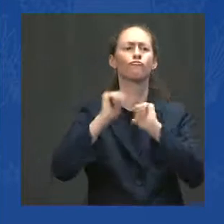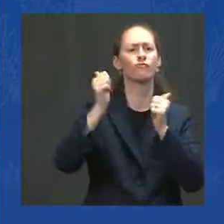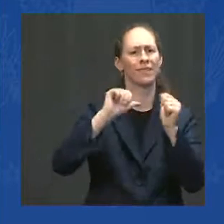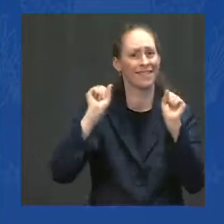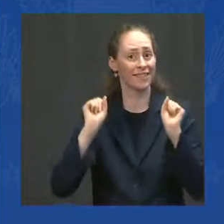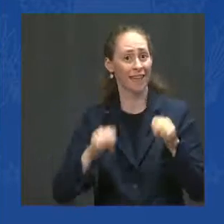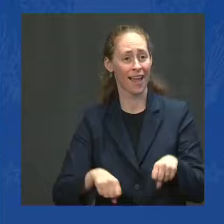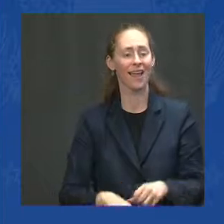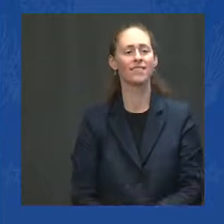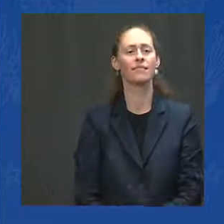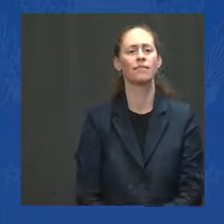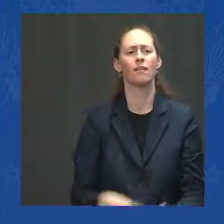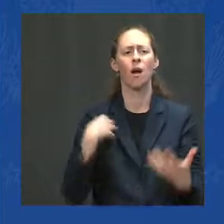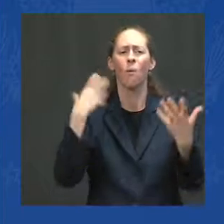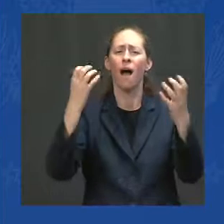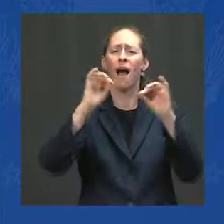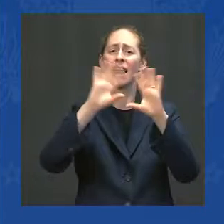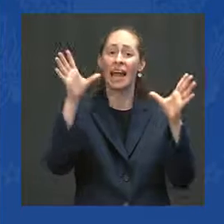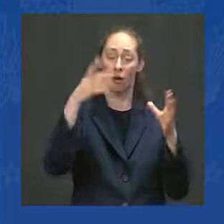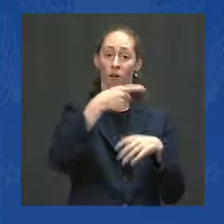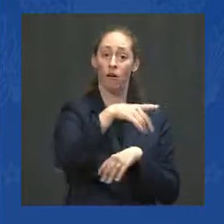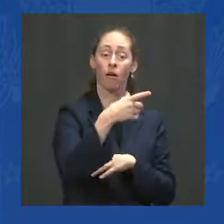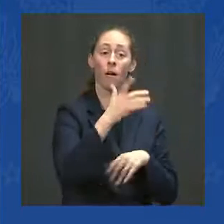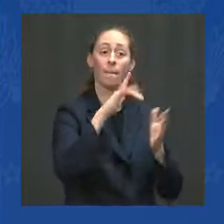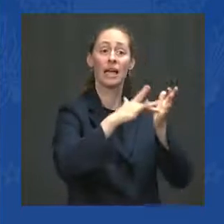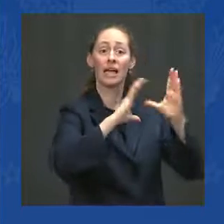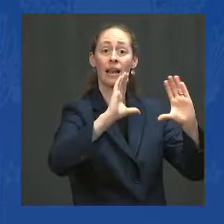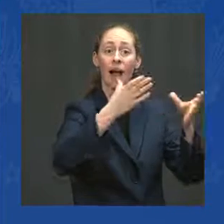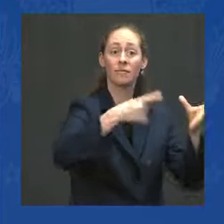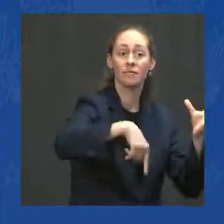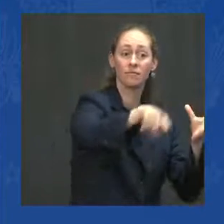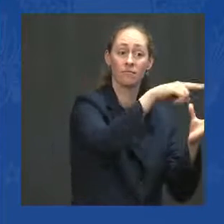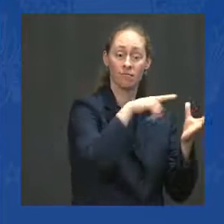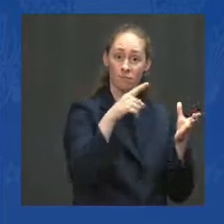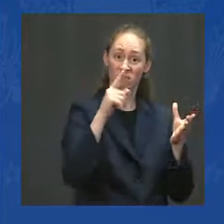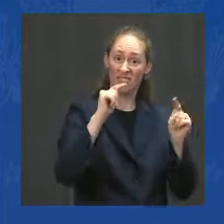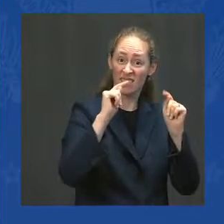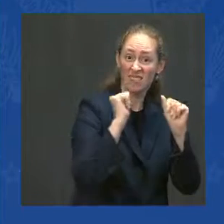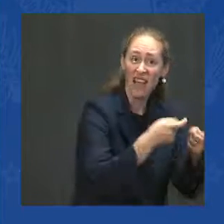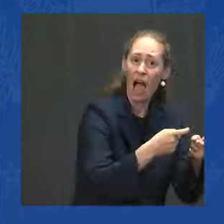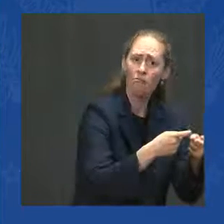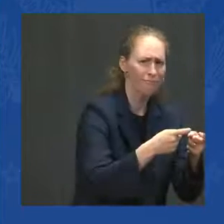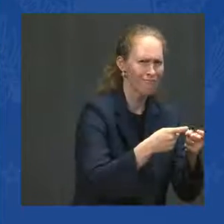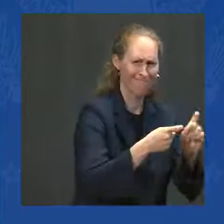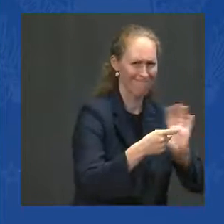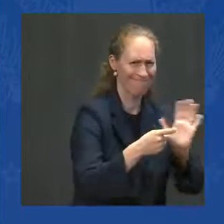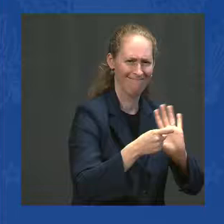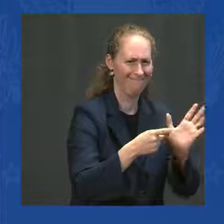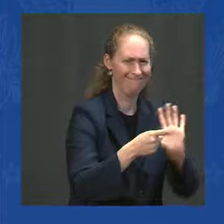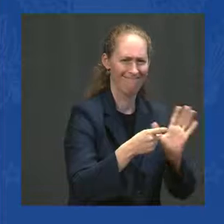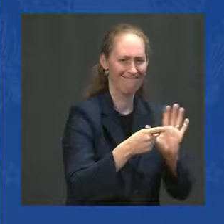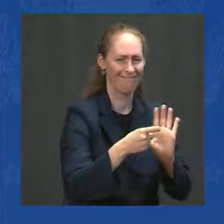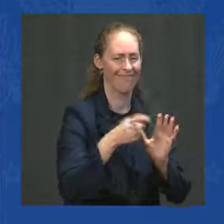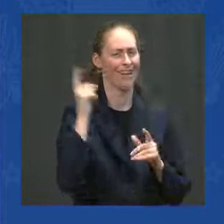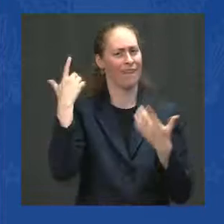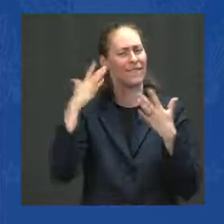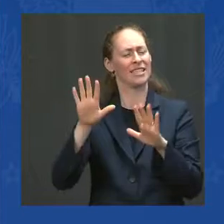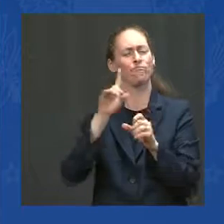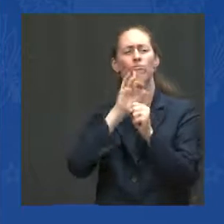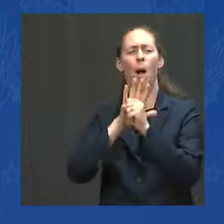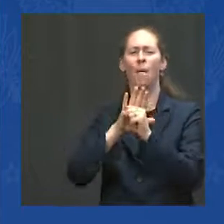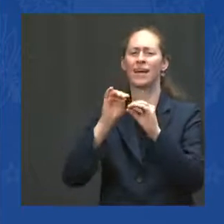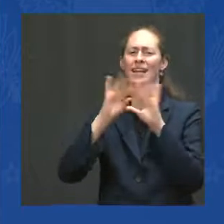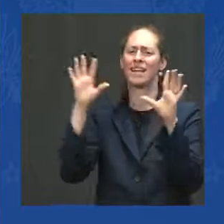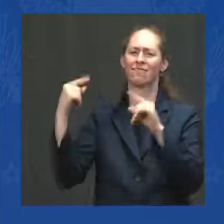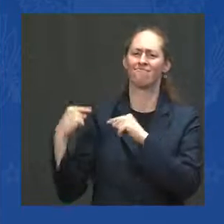raise middle-class taxes to pay for it, because that's what the President promised, and that is